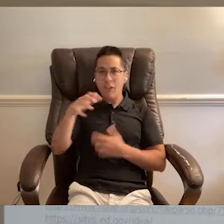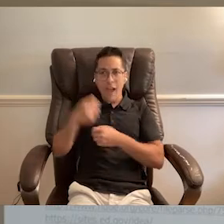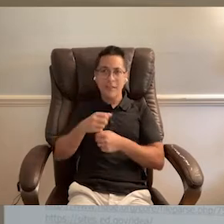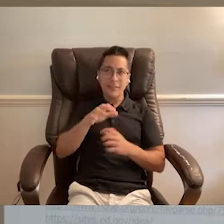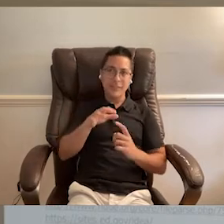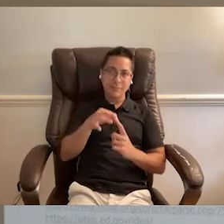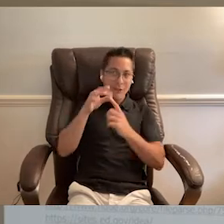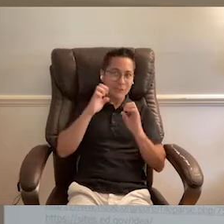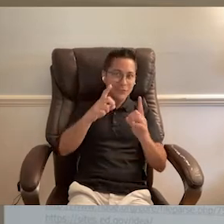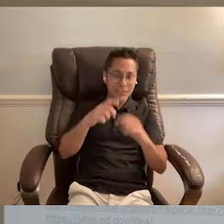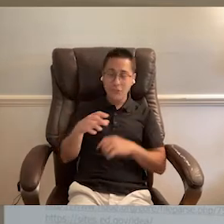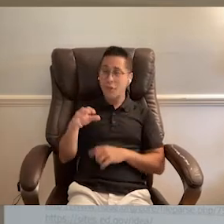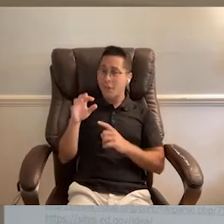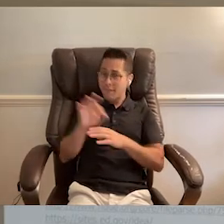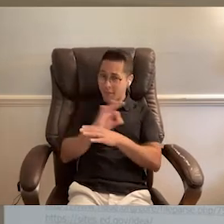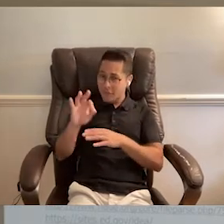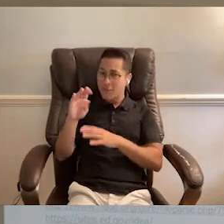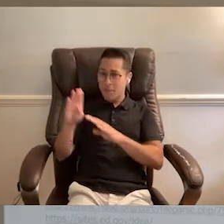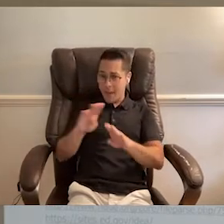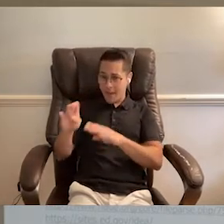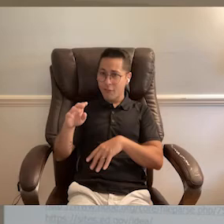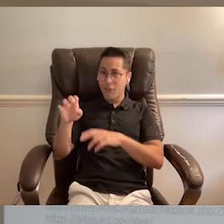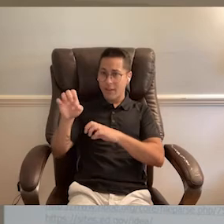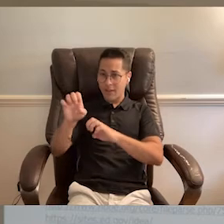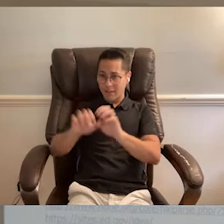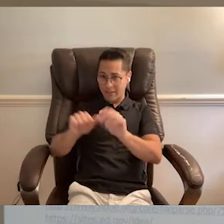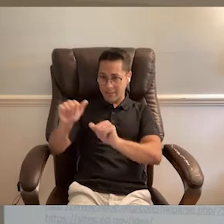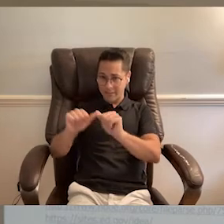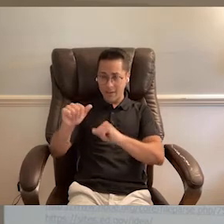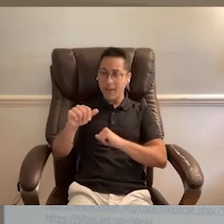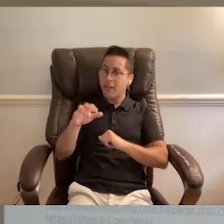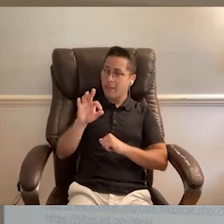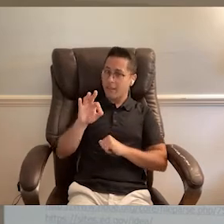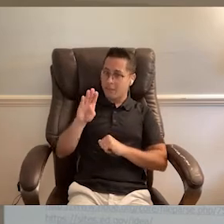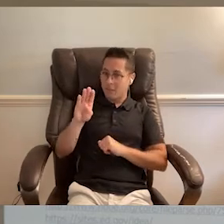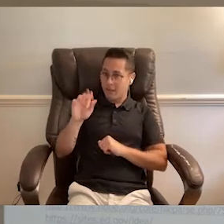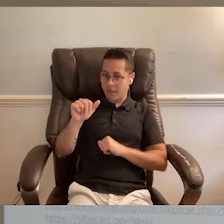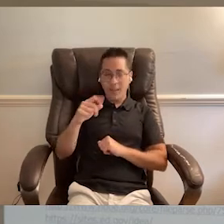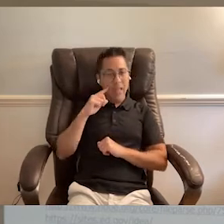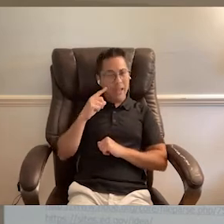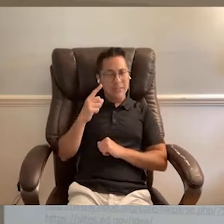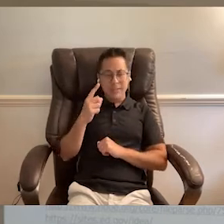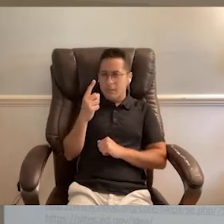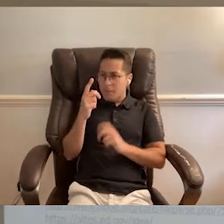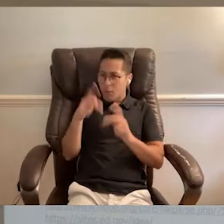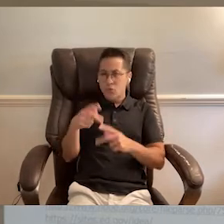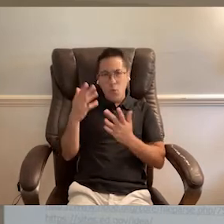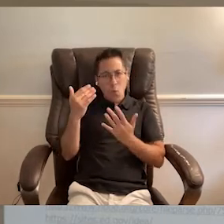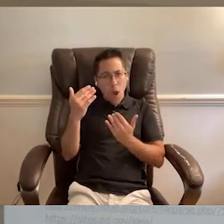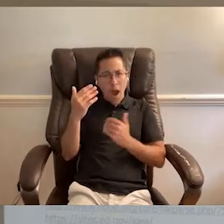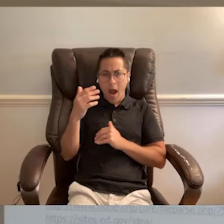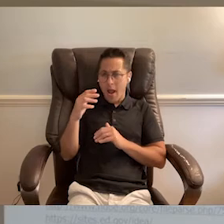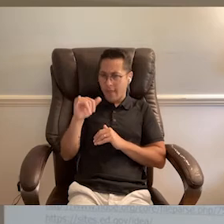functional behavior assessment, and that is a behavior person looking at why your child's misbehaving. And then they